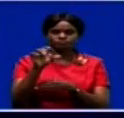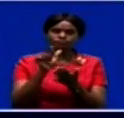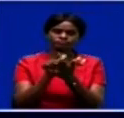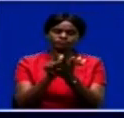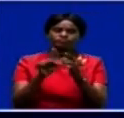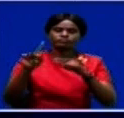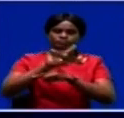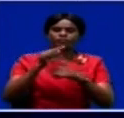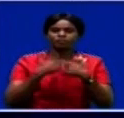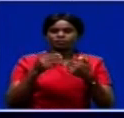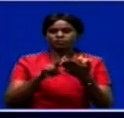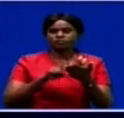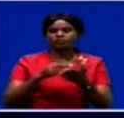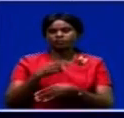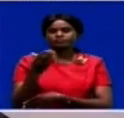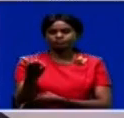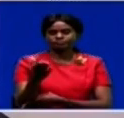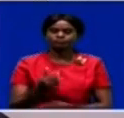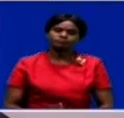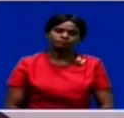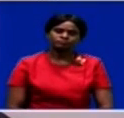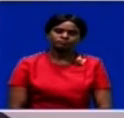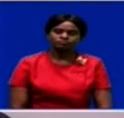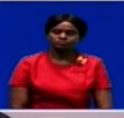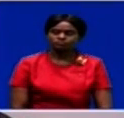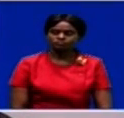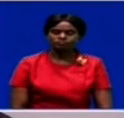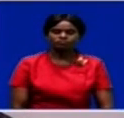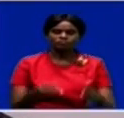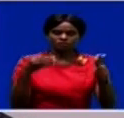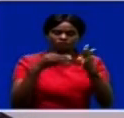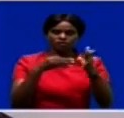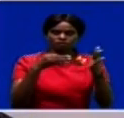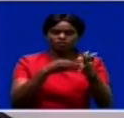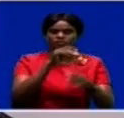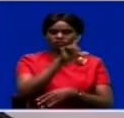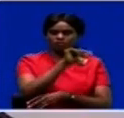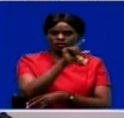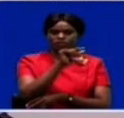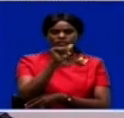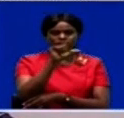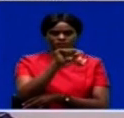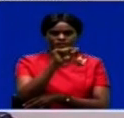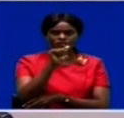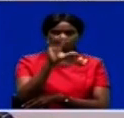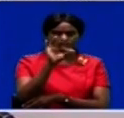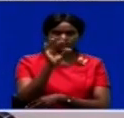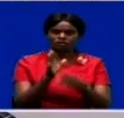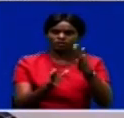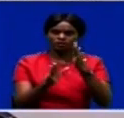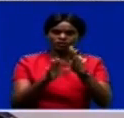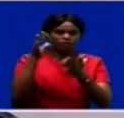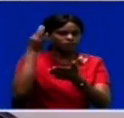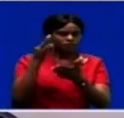today. Etambuyu Katota reports. After February 20, 2019, Deputy Secretary to the Cabinet in charge